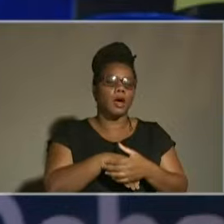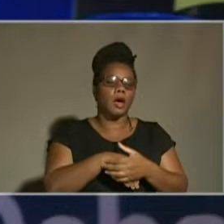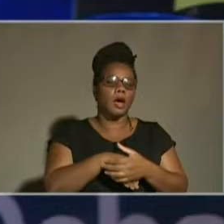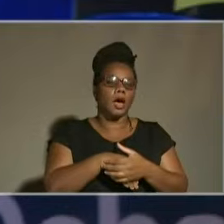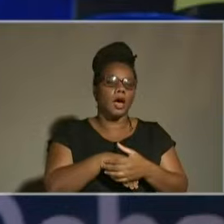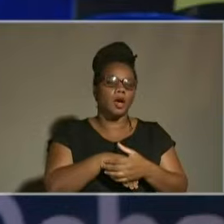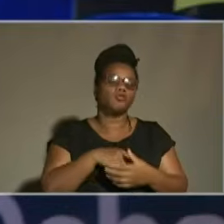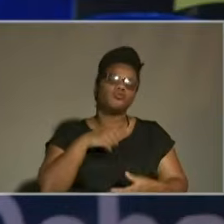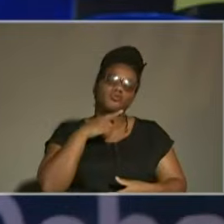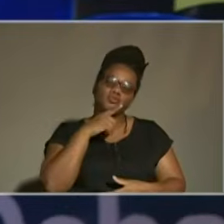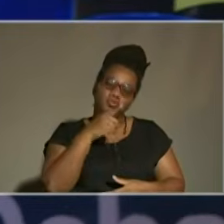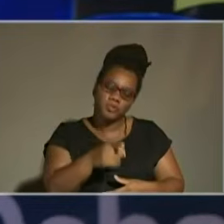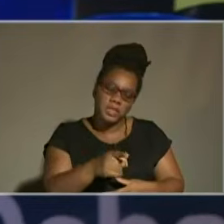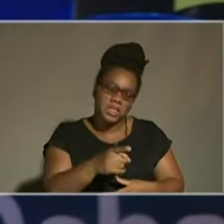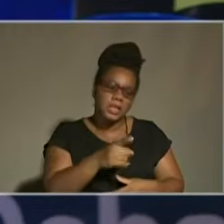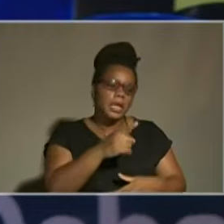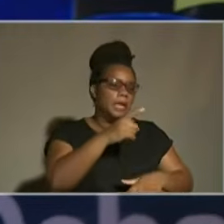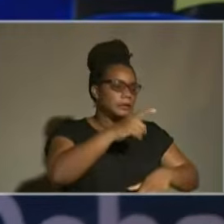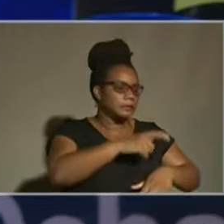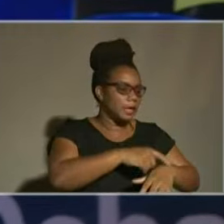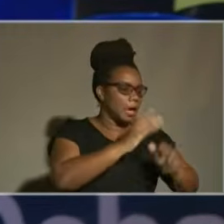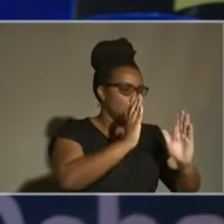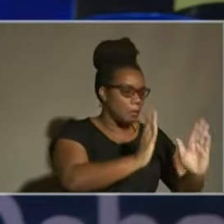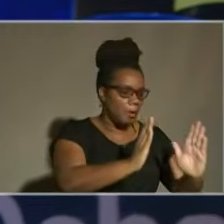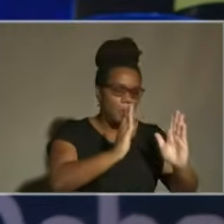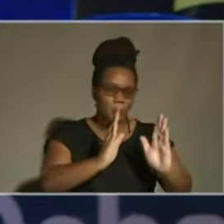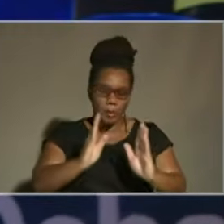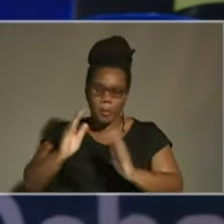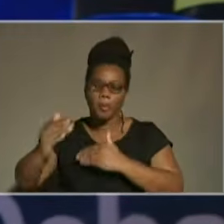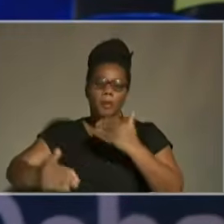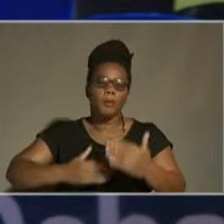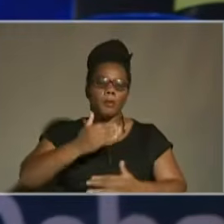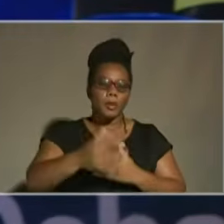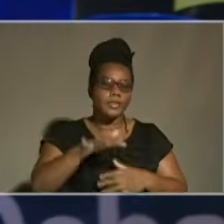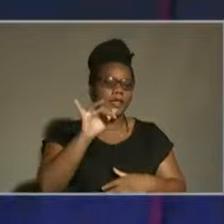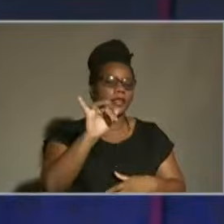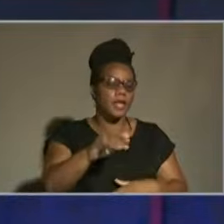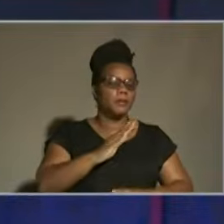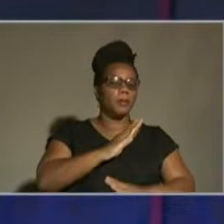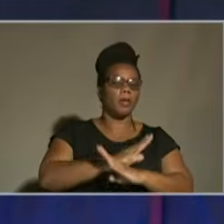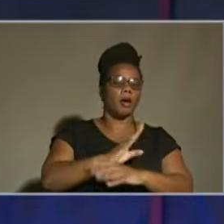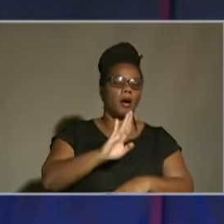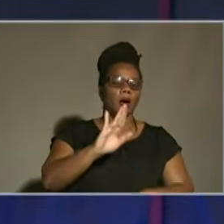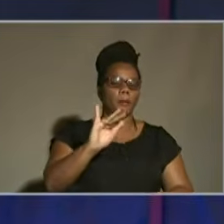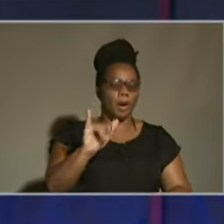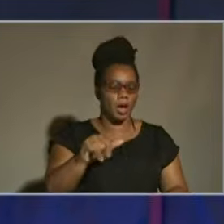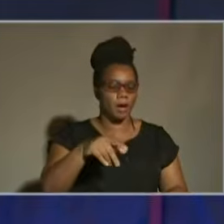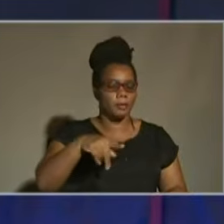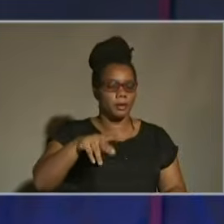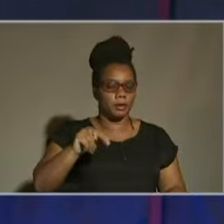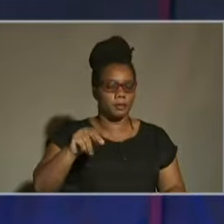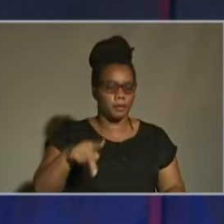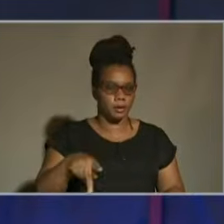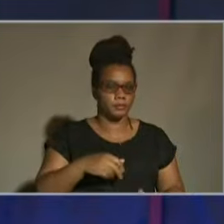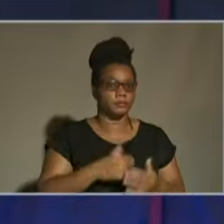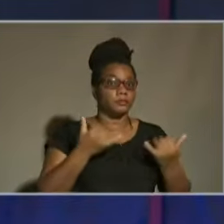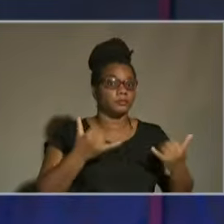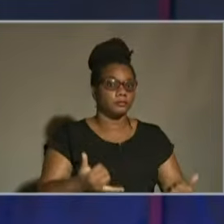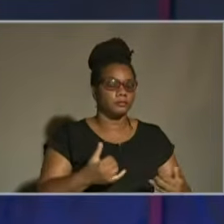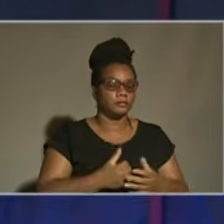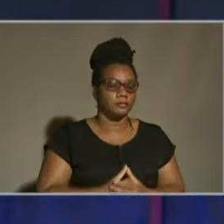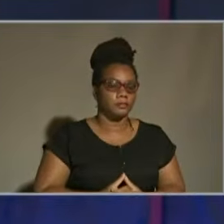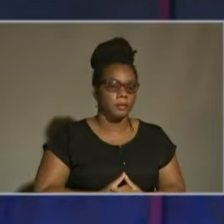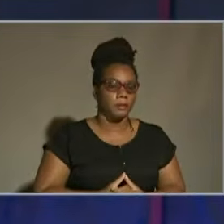and phased basis, a process which has been thwarted by the opposition. Now,